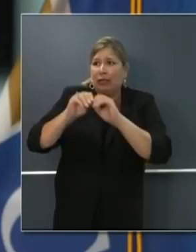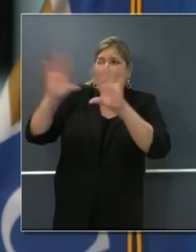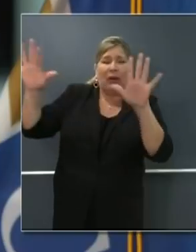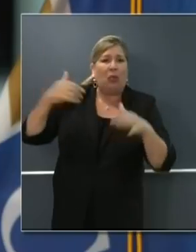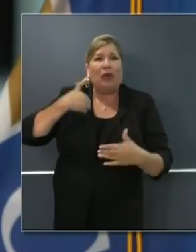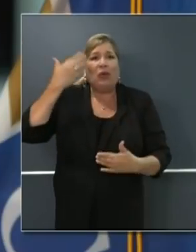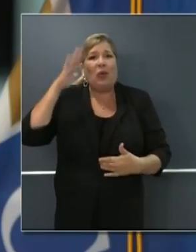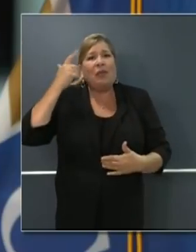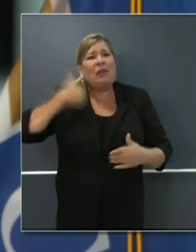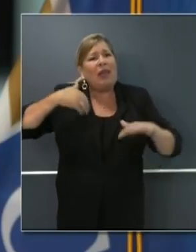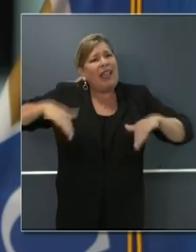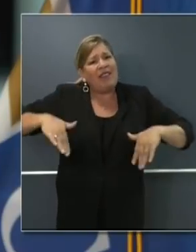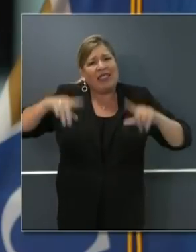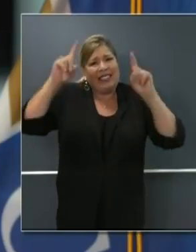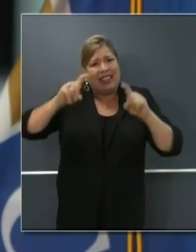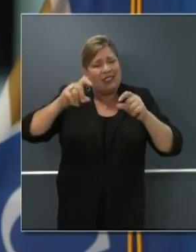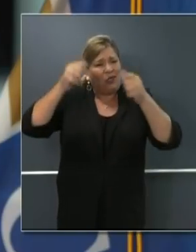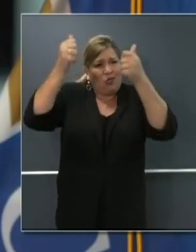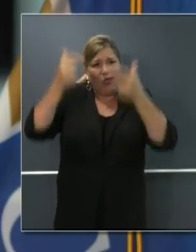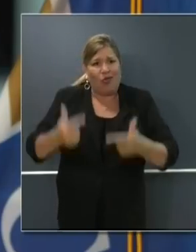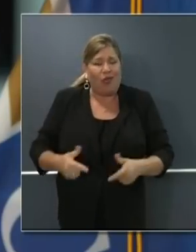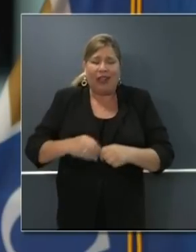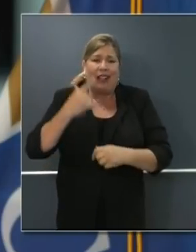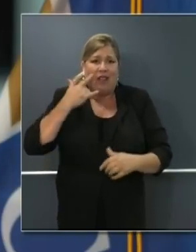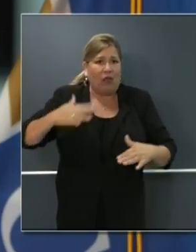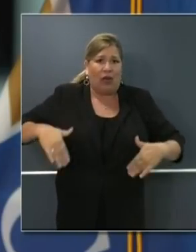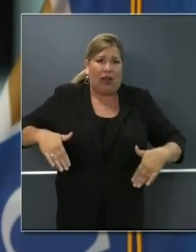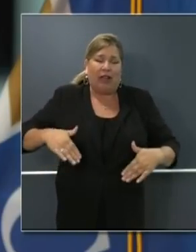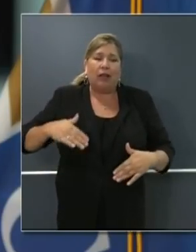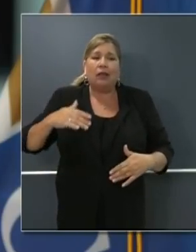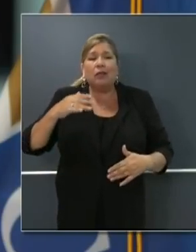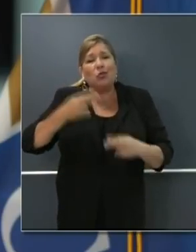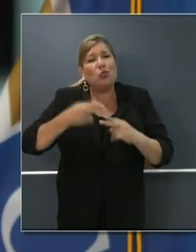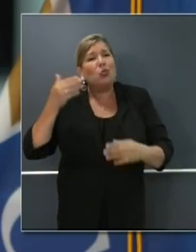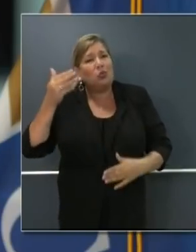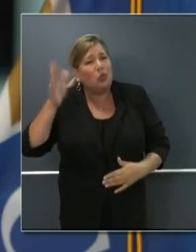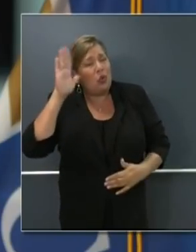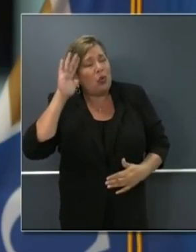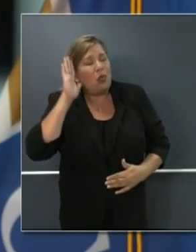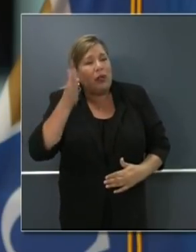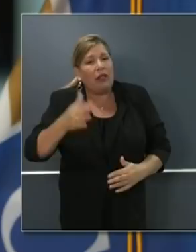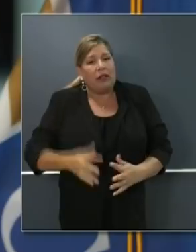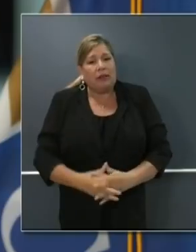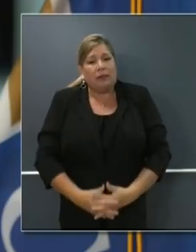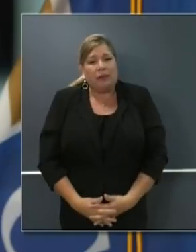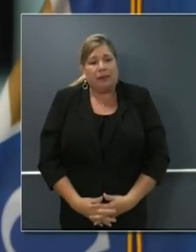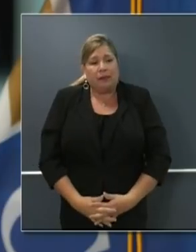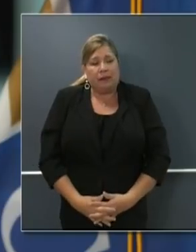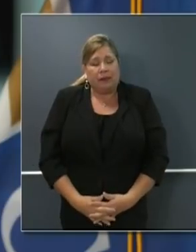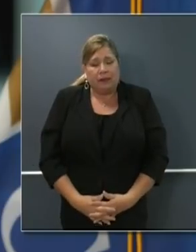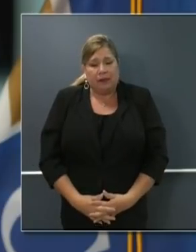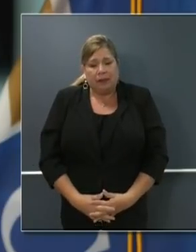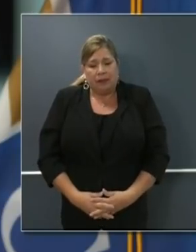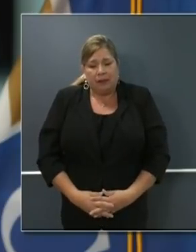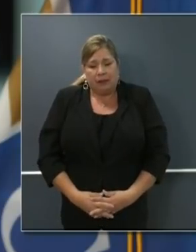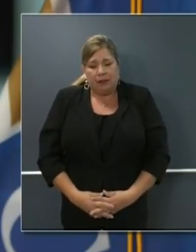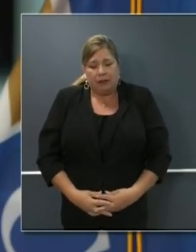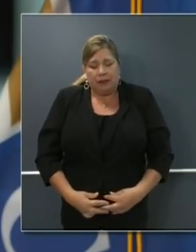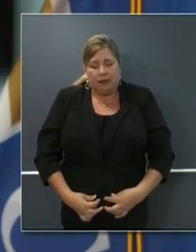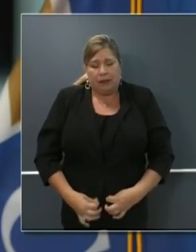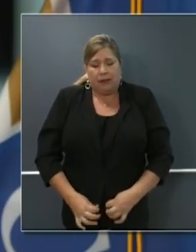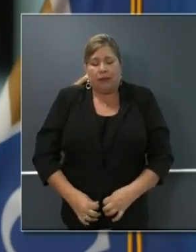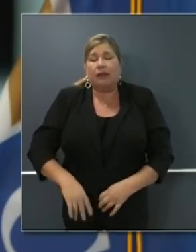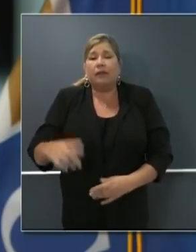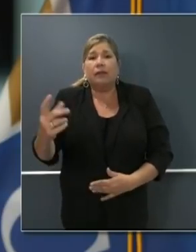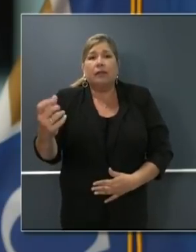which we'll get to, but aren't here yet. Phil Willen, LA Times. Public health directors. Hi, Governor. How you doing?